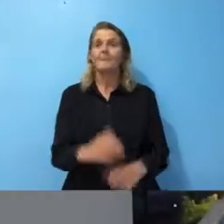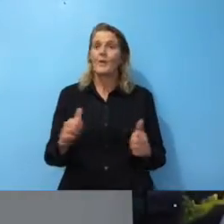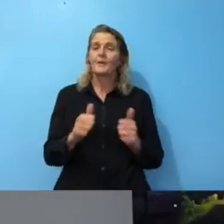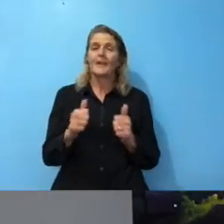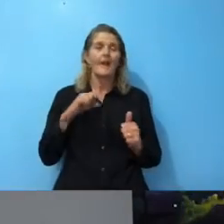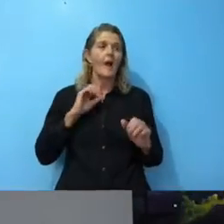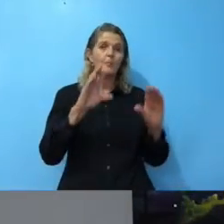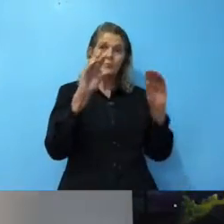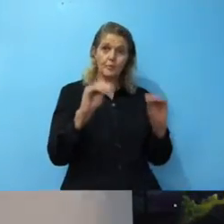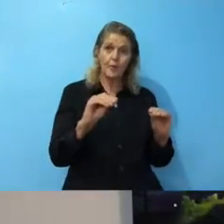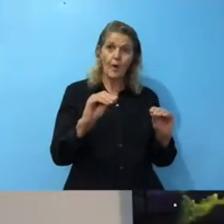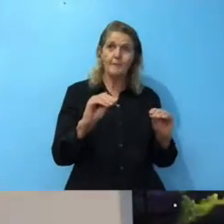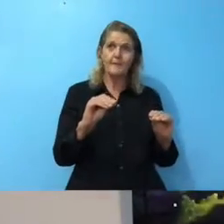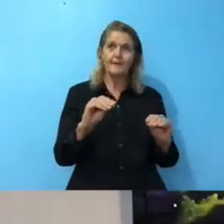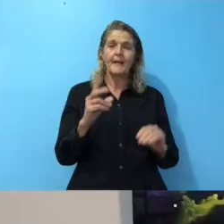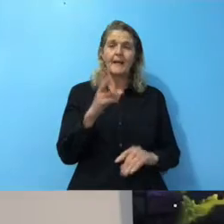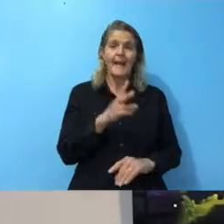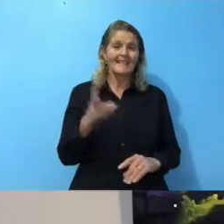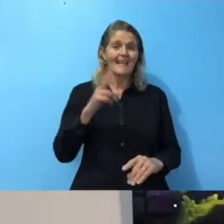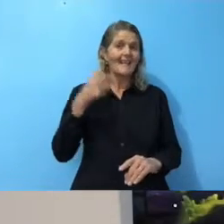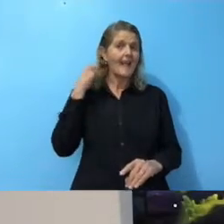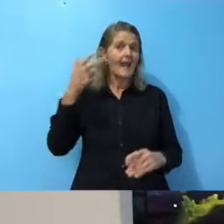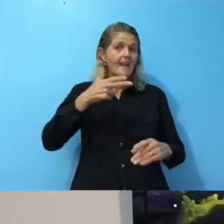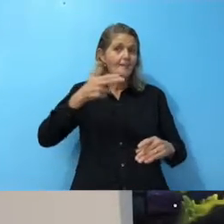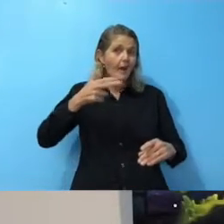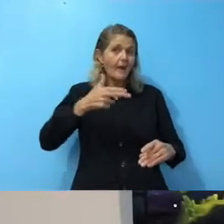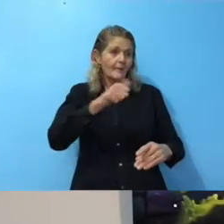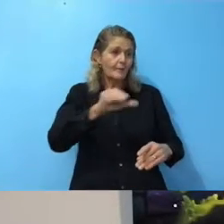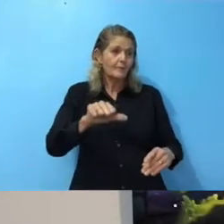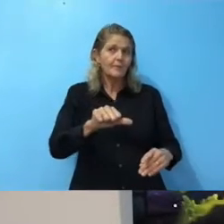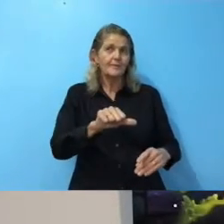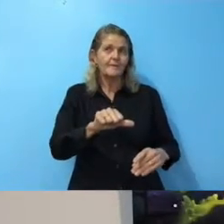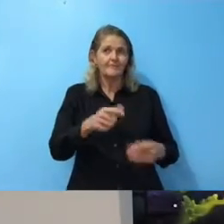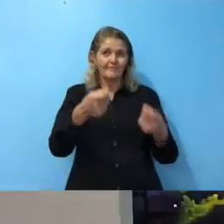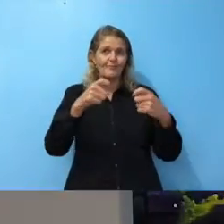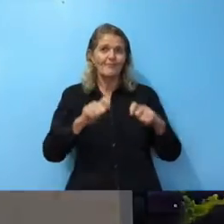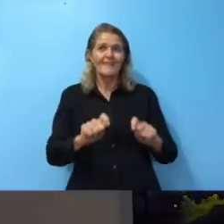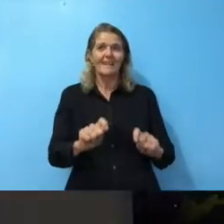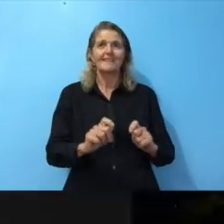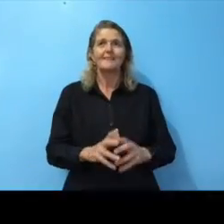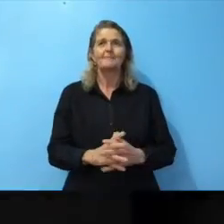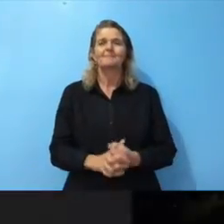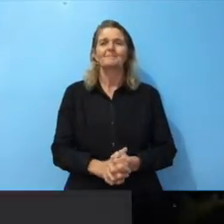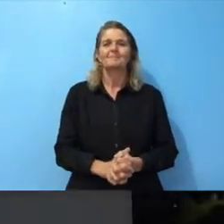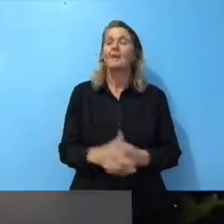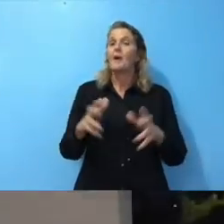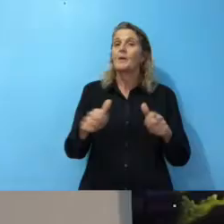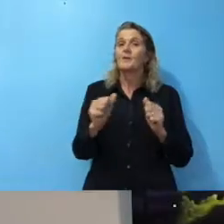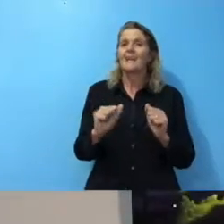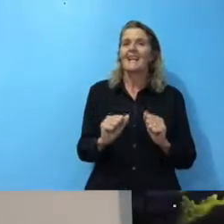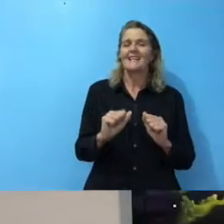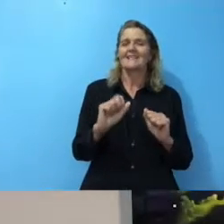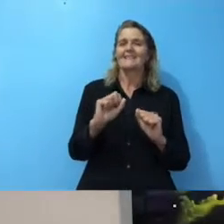Okay, I'm going to stop there and just quickly once more go back to the hairdryer, and we've got our next bit. All right